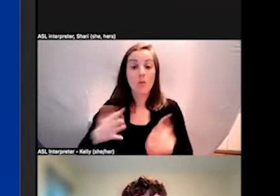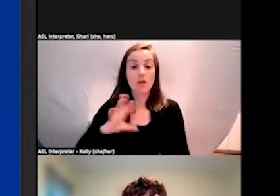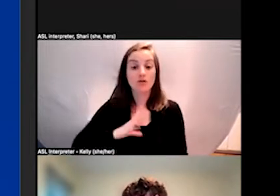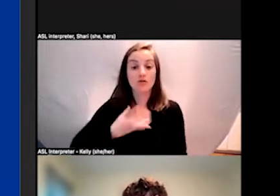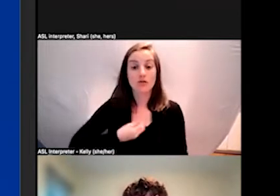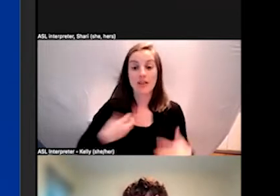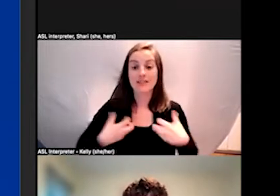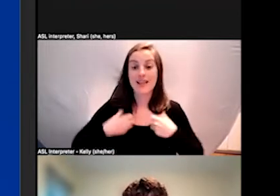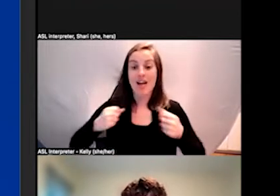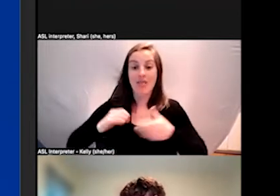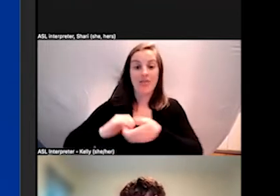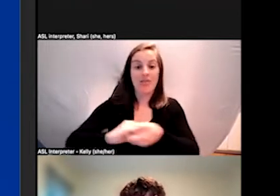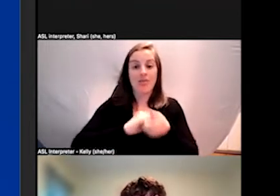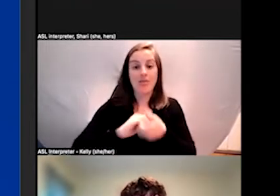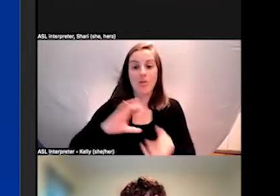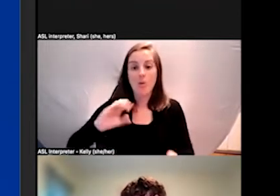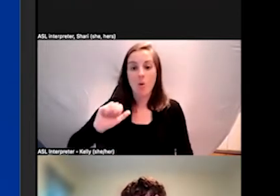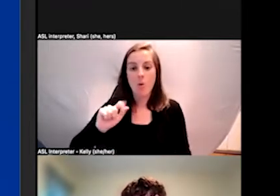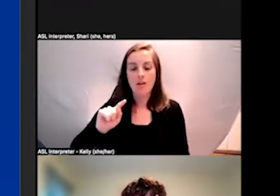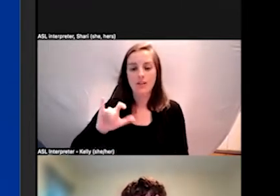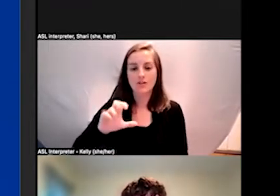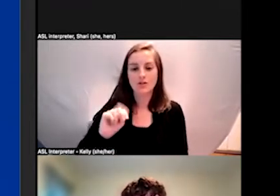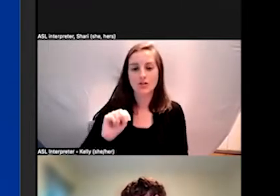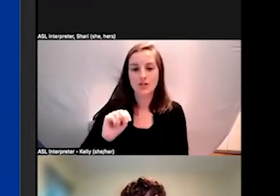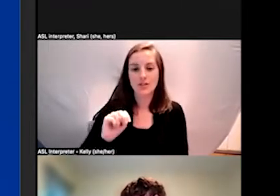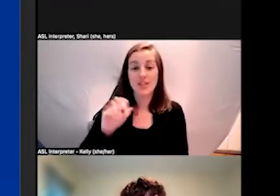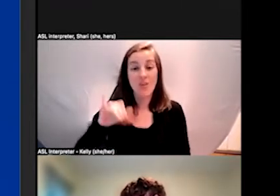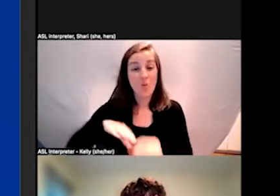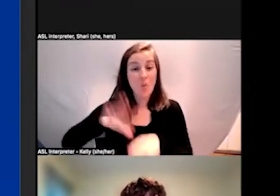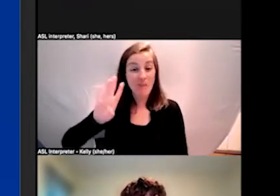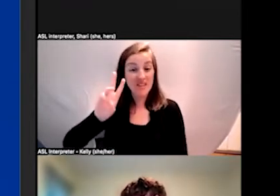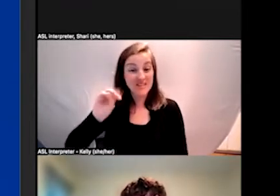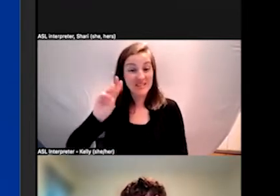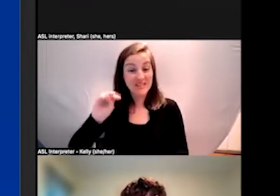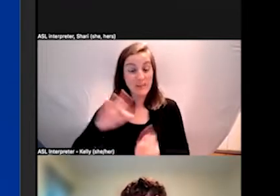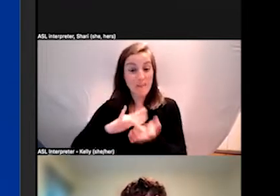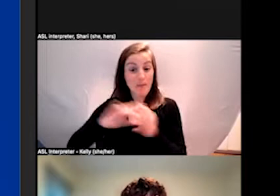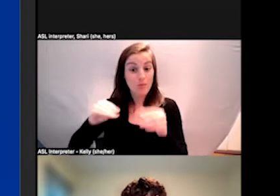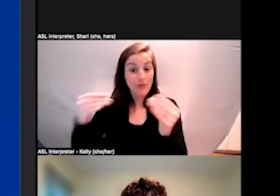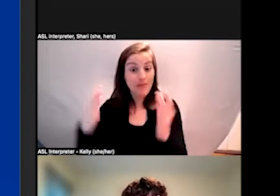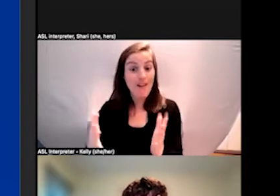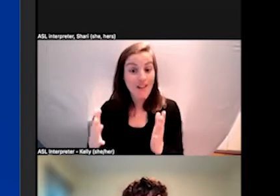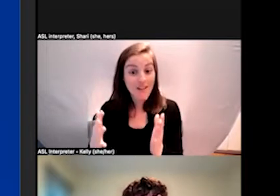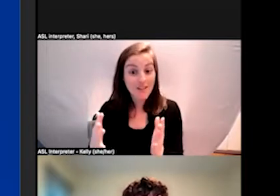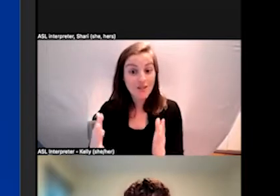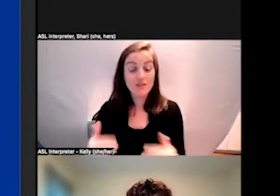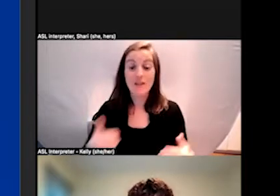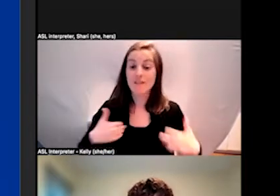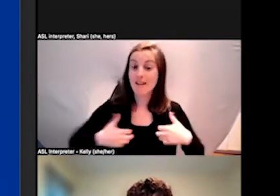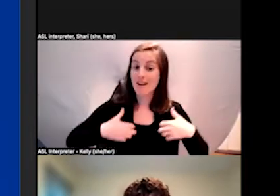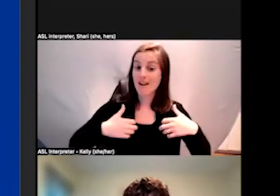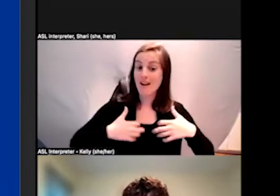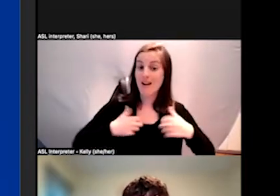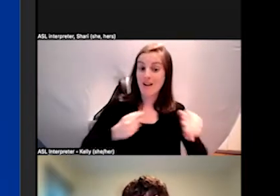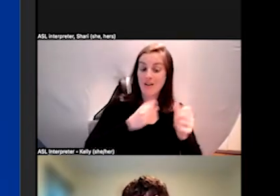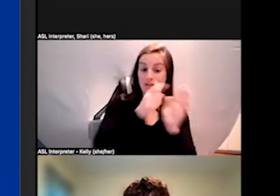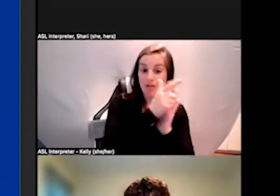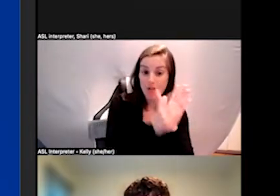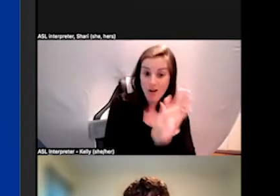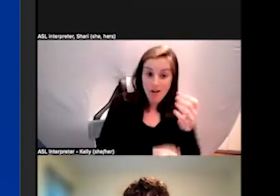a coalition of 60 plus medical providers and personnel. We have health law advocates, people experienced